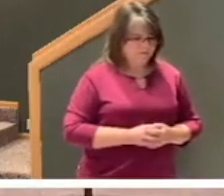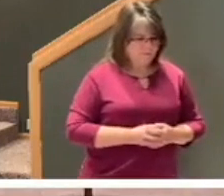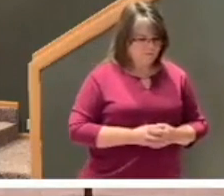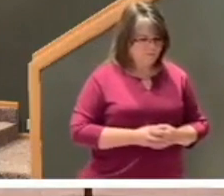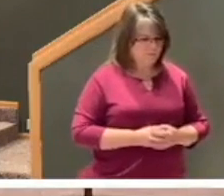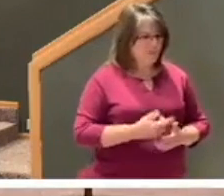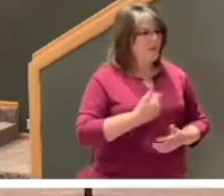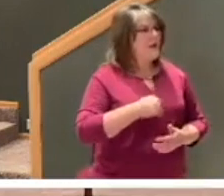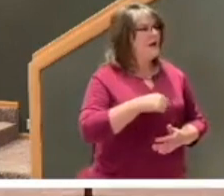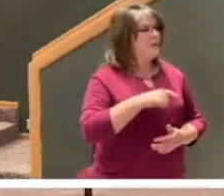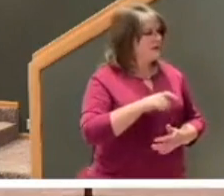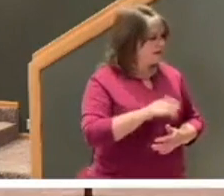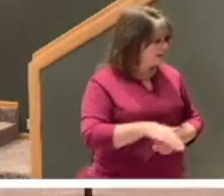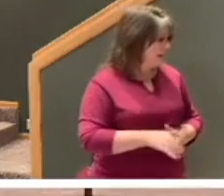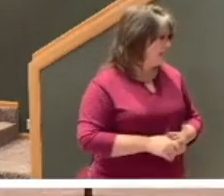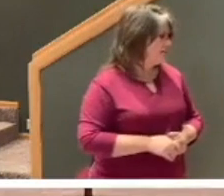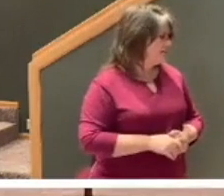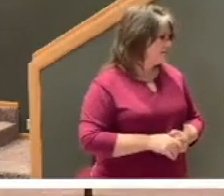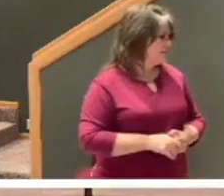And we need that.